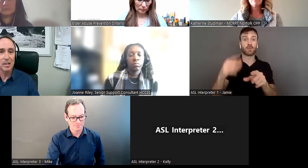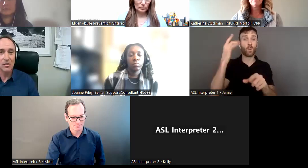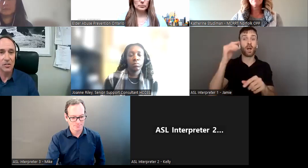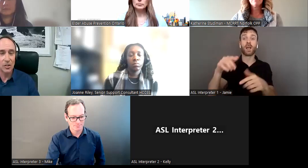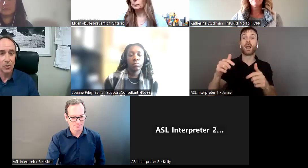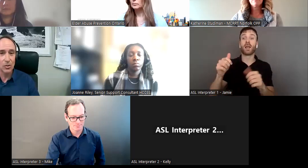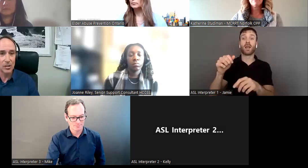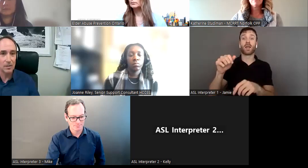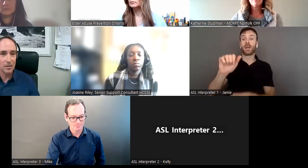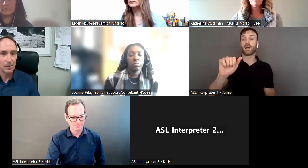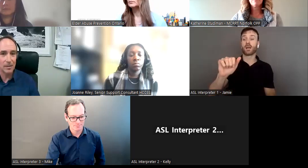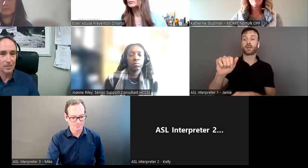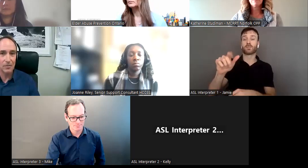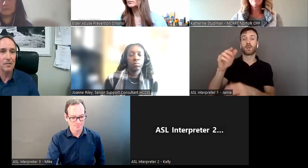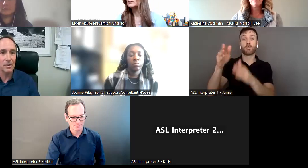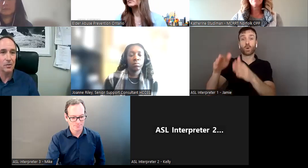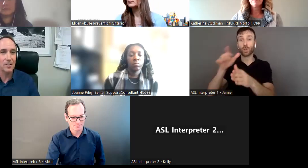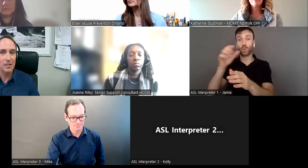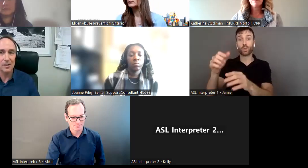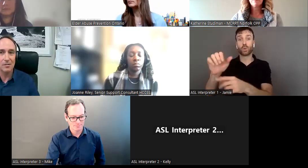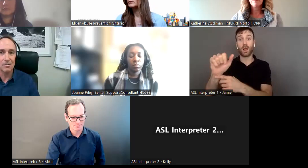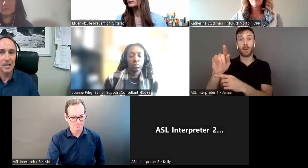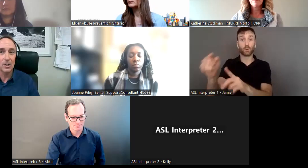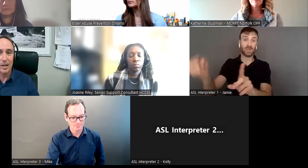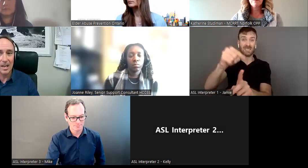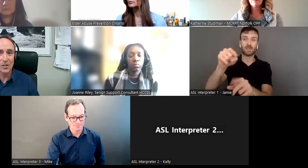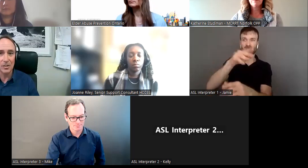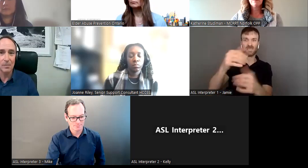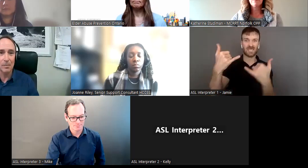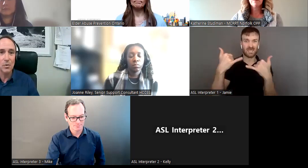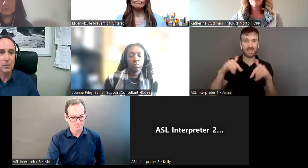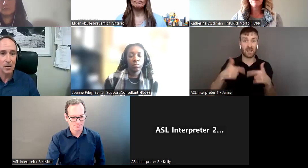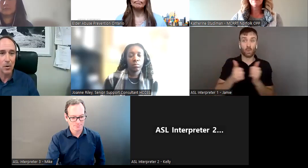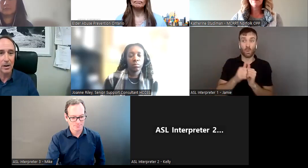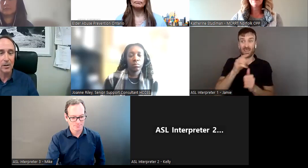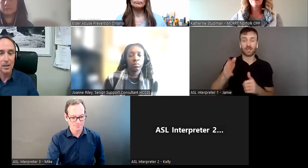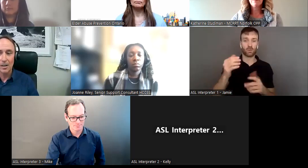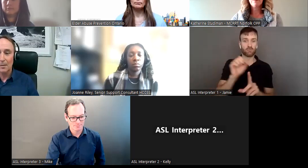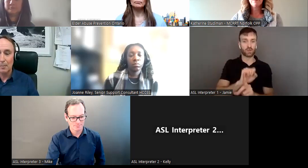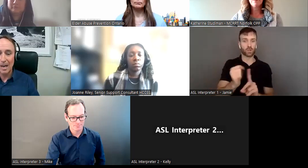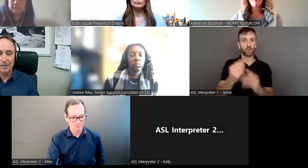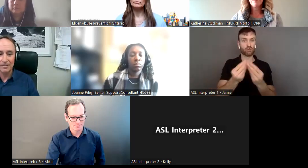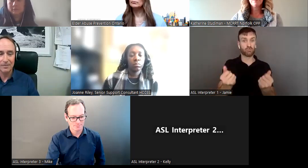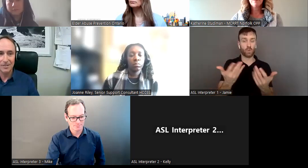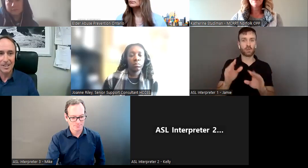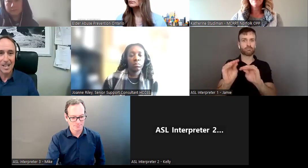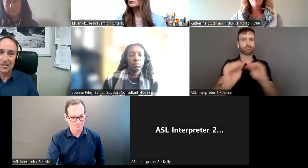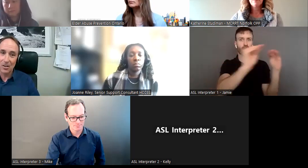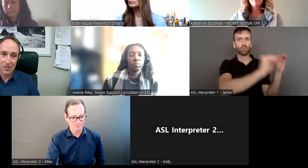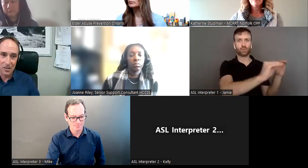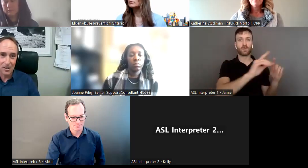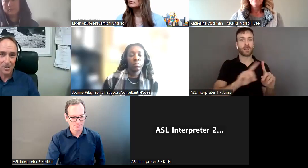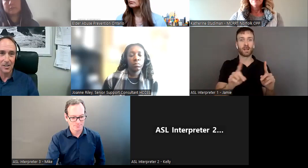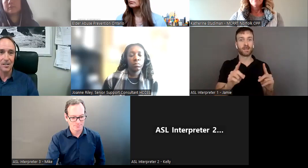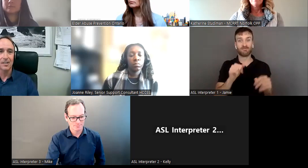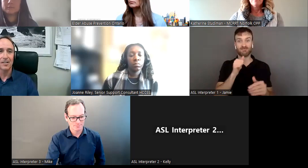which means the solution in front of you is relocation, move somewhere, but that's not